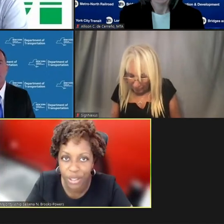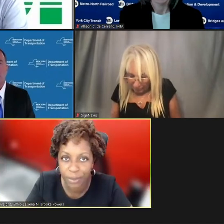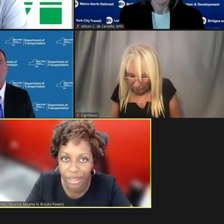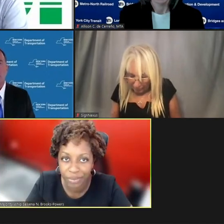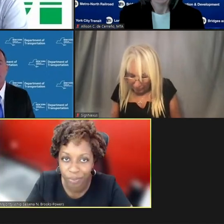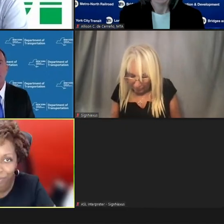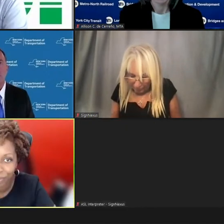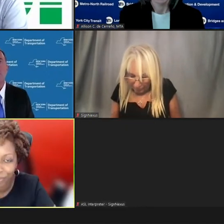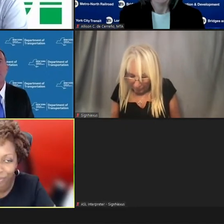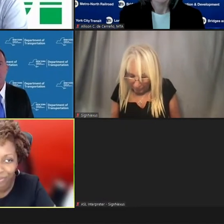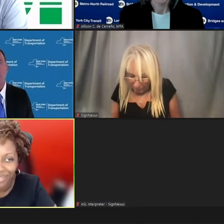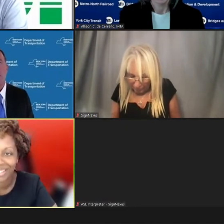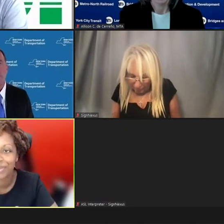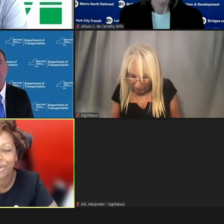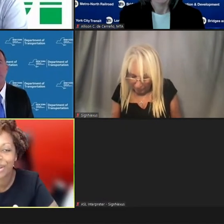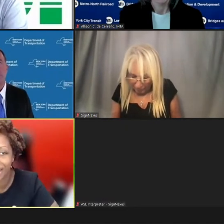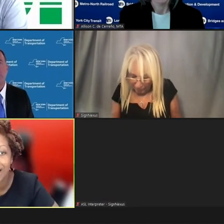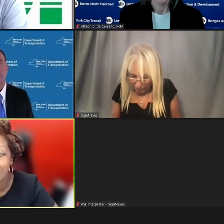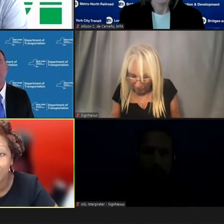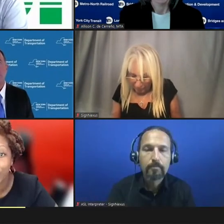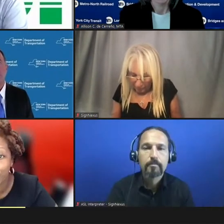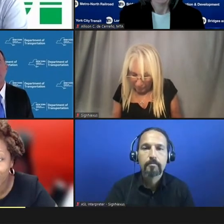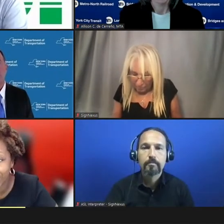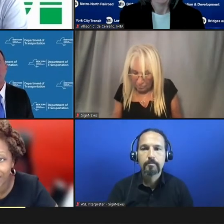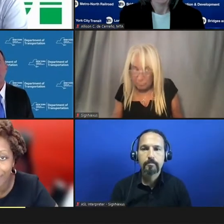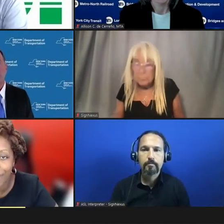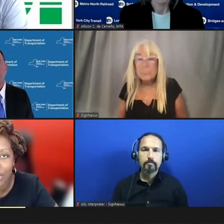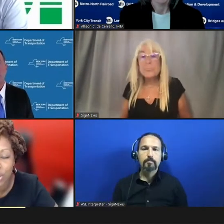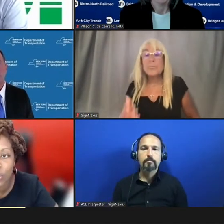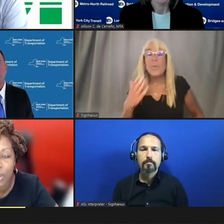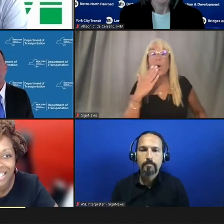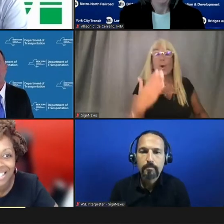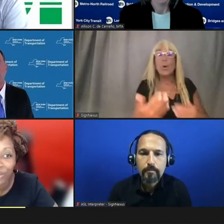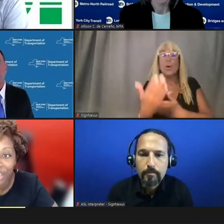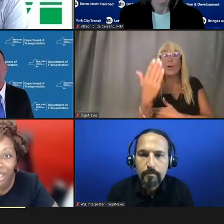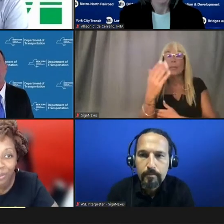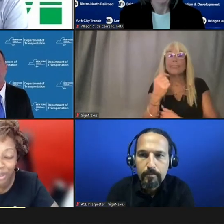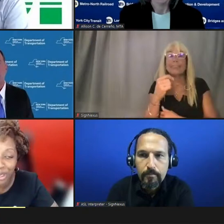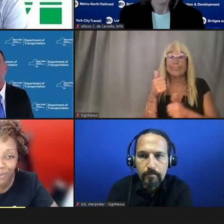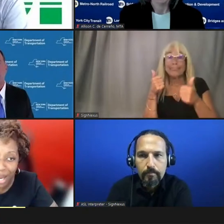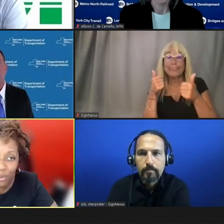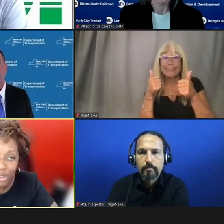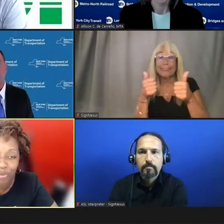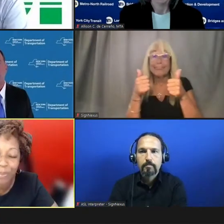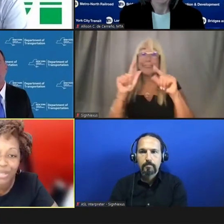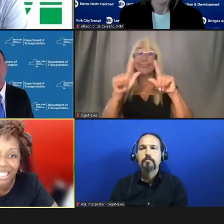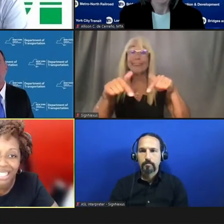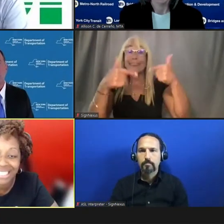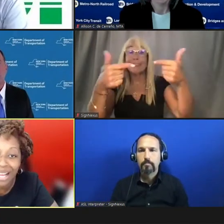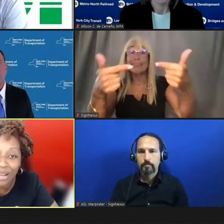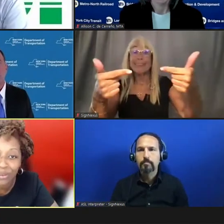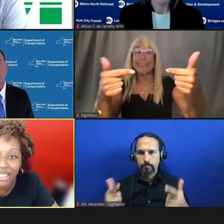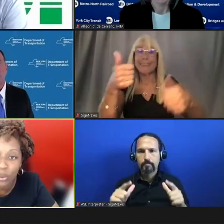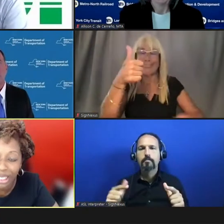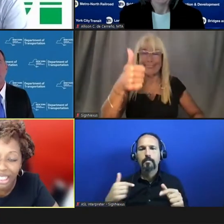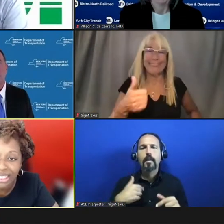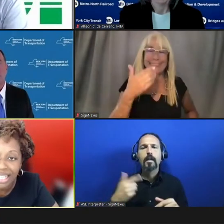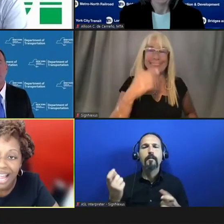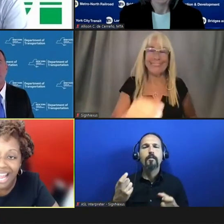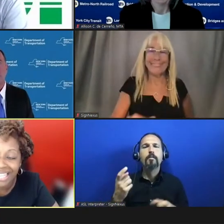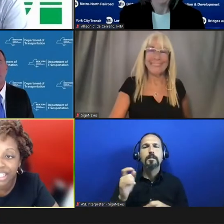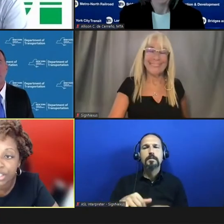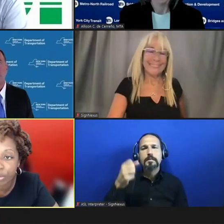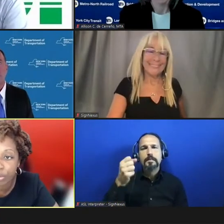can you hear me yes we can perfect good morning I'm councilwoman sylvina Brooks Powers representing Southeast